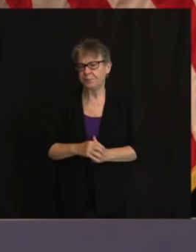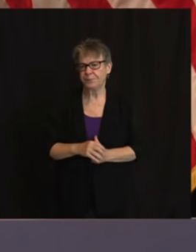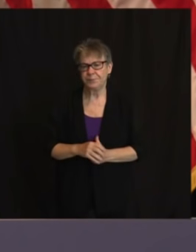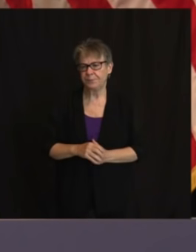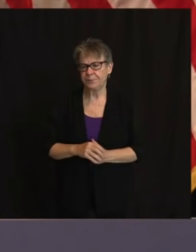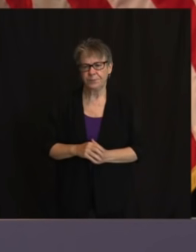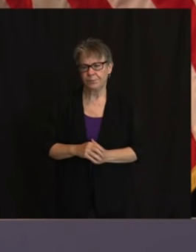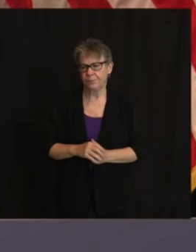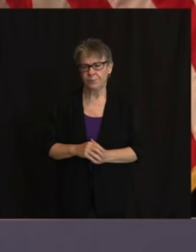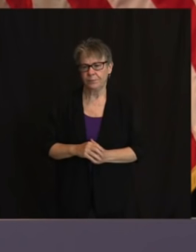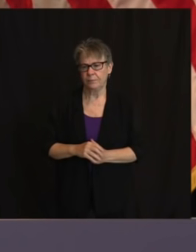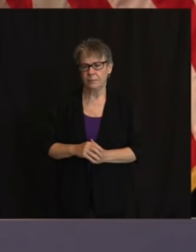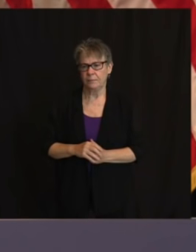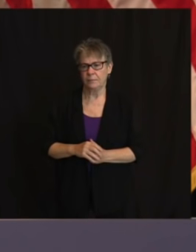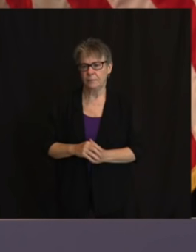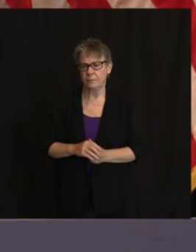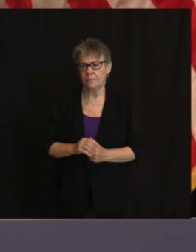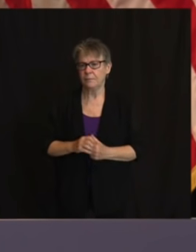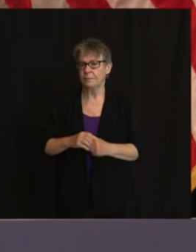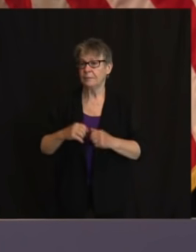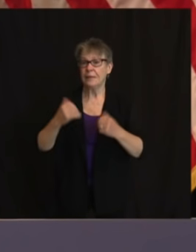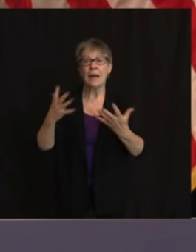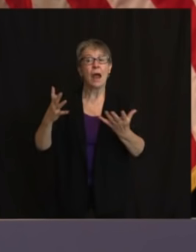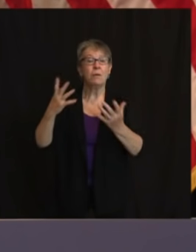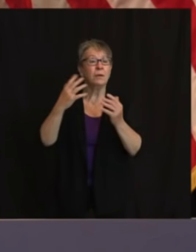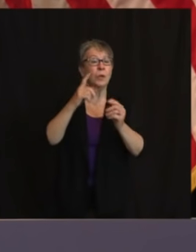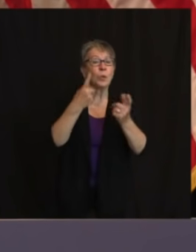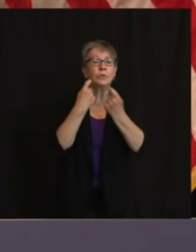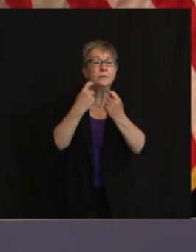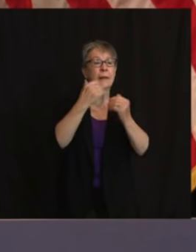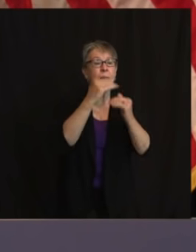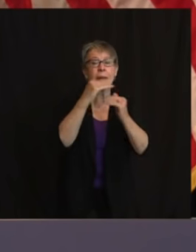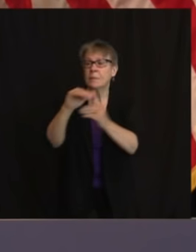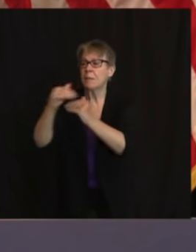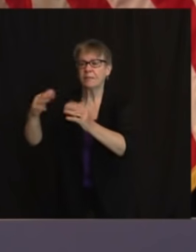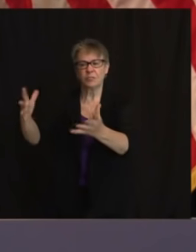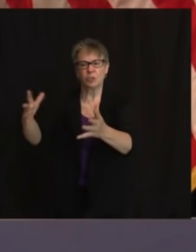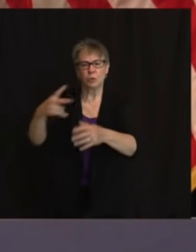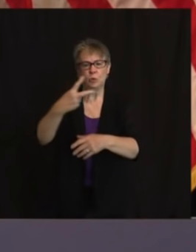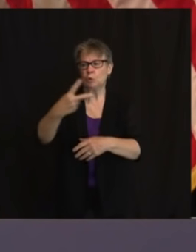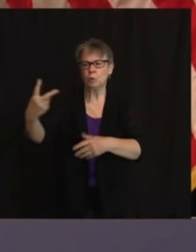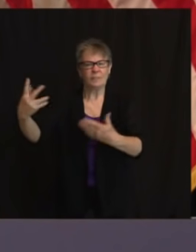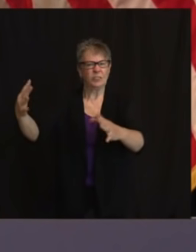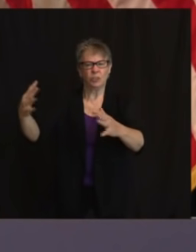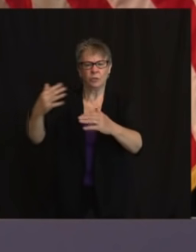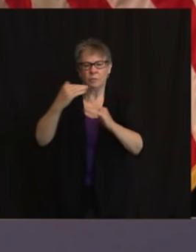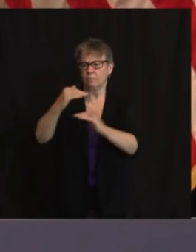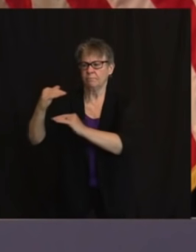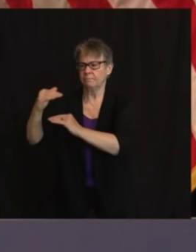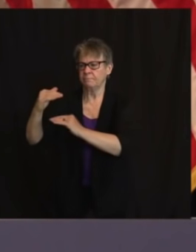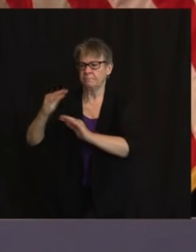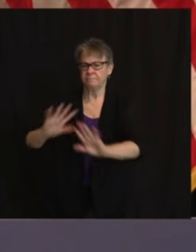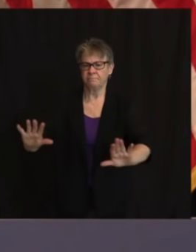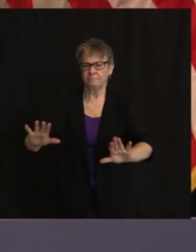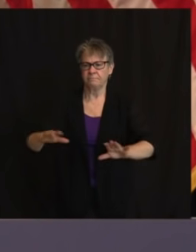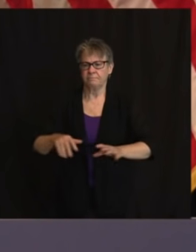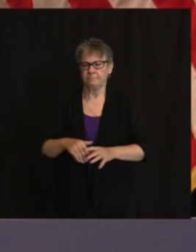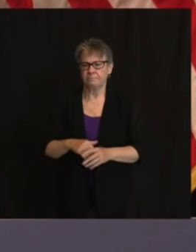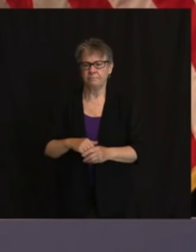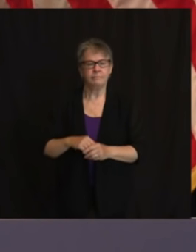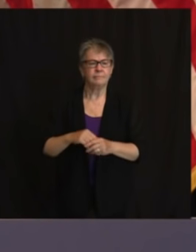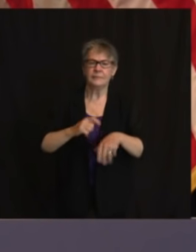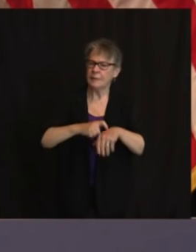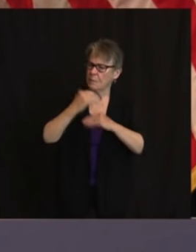on the clock today. Pat Callahan, thank you for your leadership. Anything you got on compliance, in particular compliance today, I think is